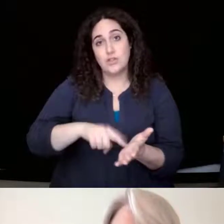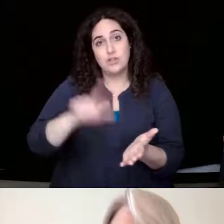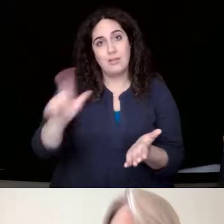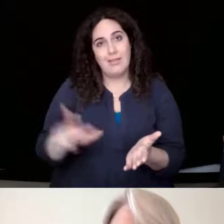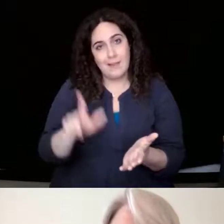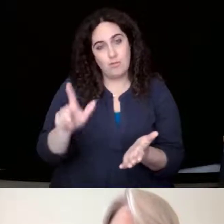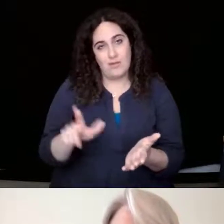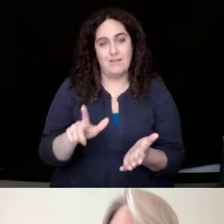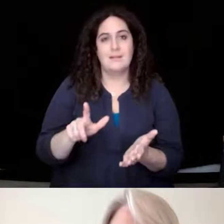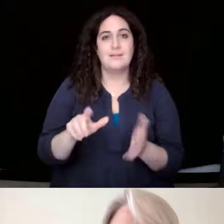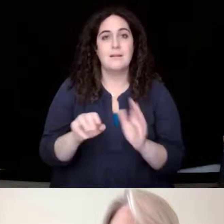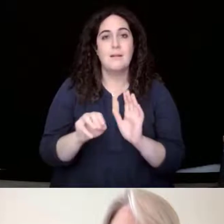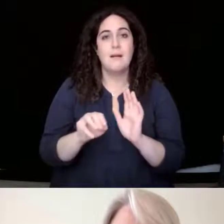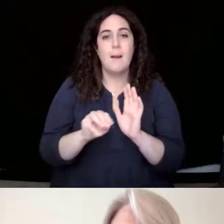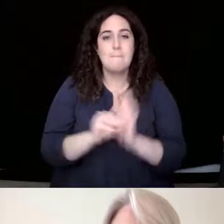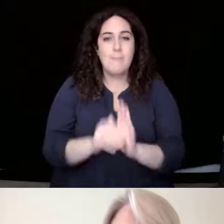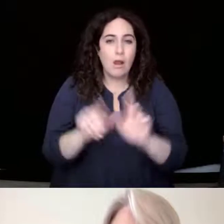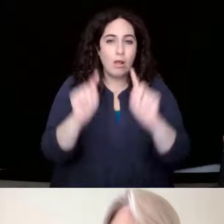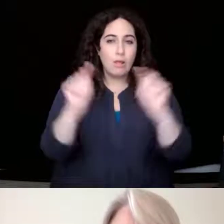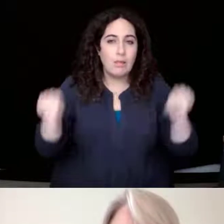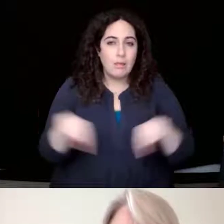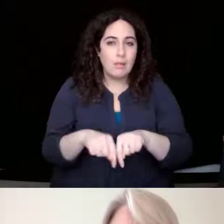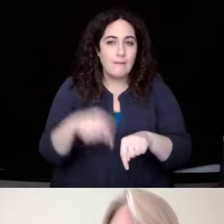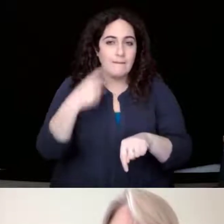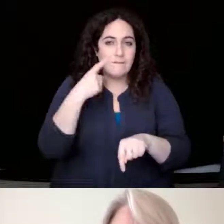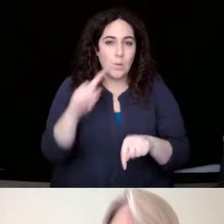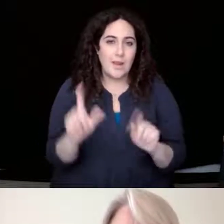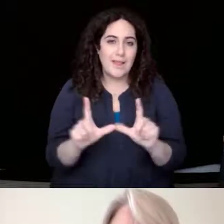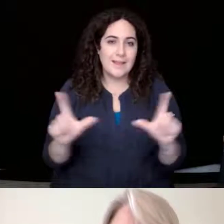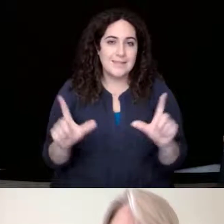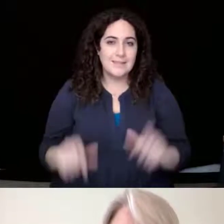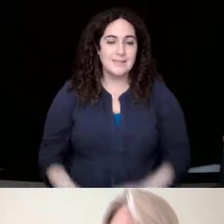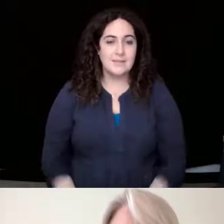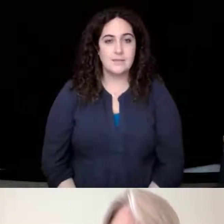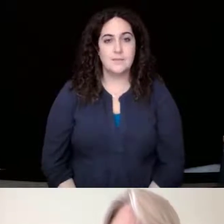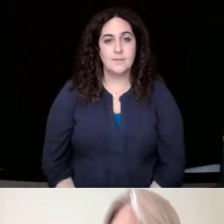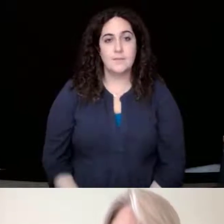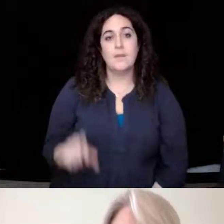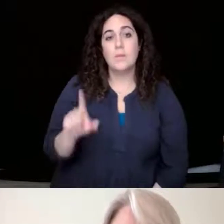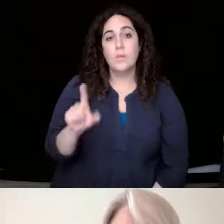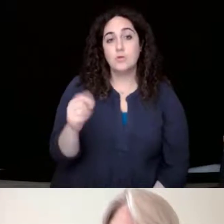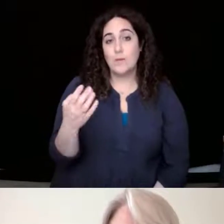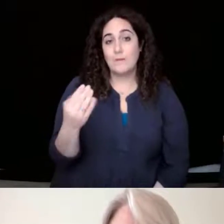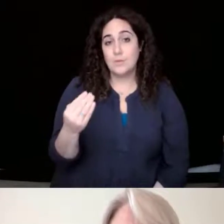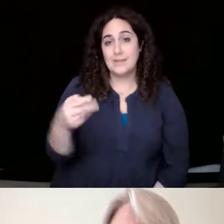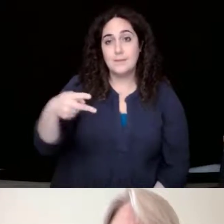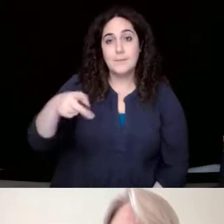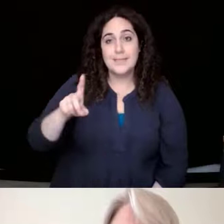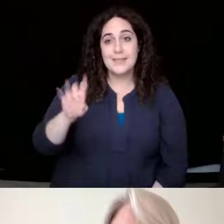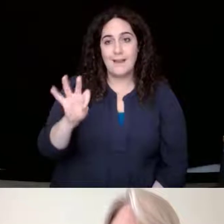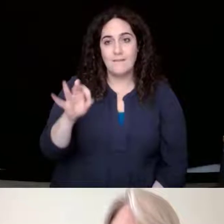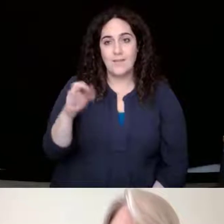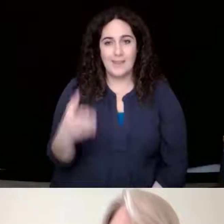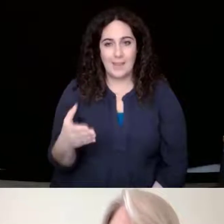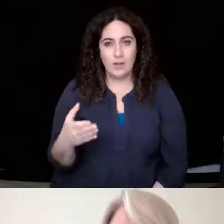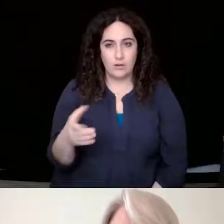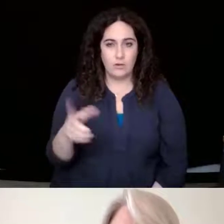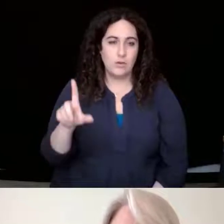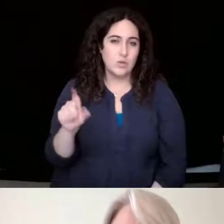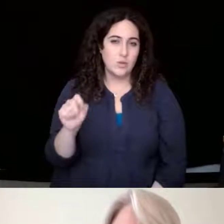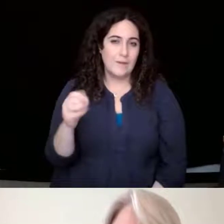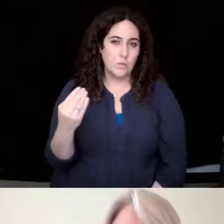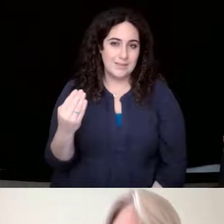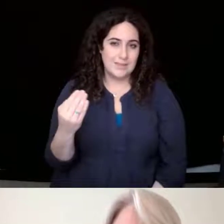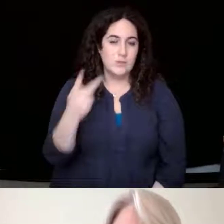you access the 2014, I think it is, PDF or Word document, you'll see that the model